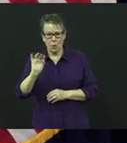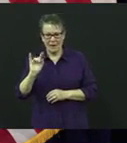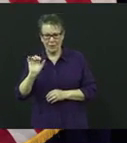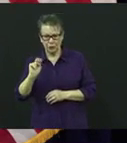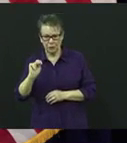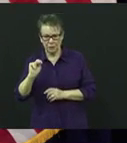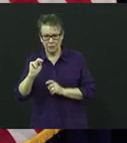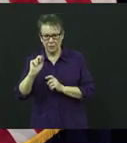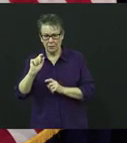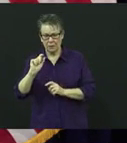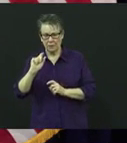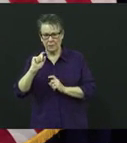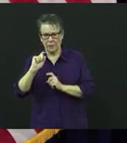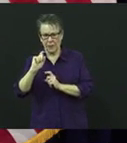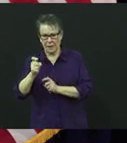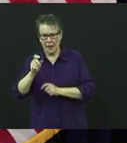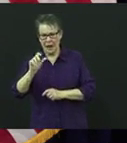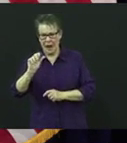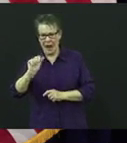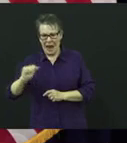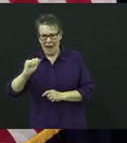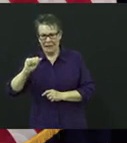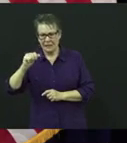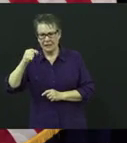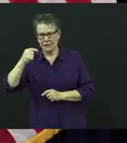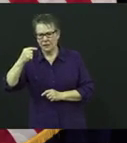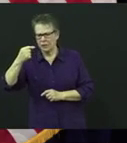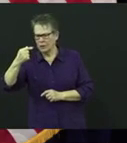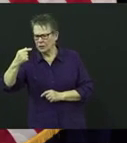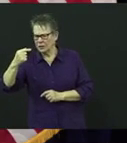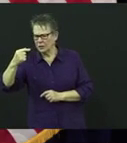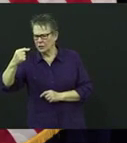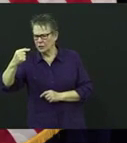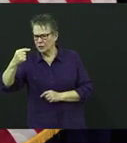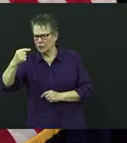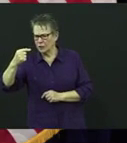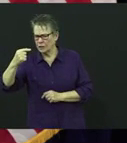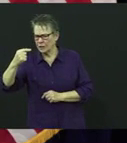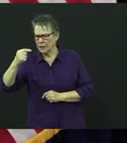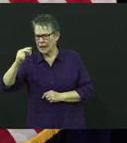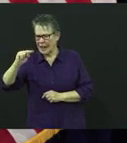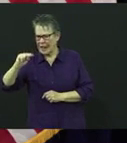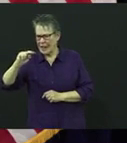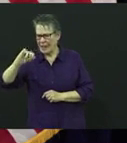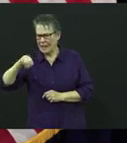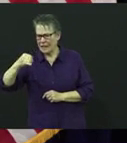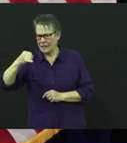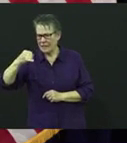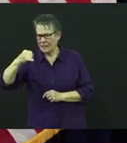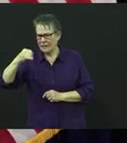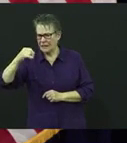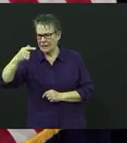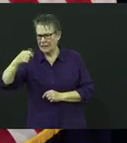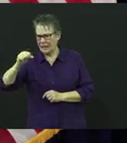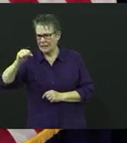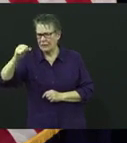ppedonations@njsp.org. I think, Pat, you told me you've already received over 350 emails. Again, a great example of the